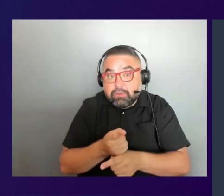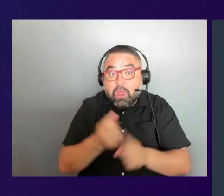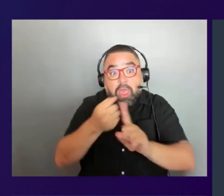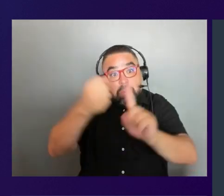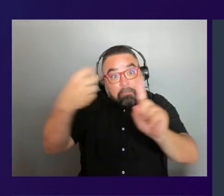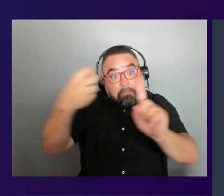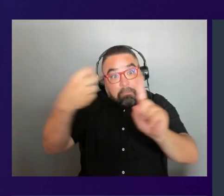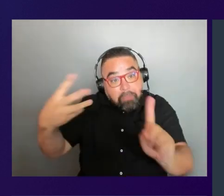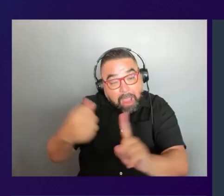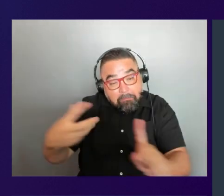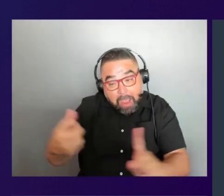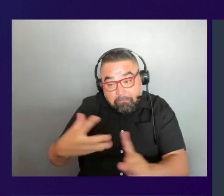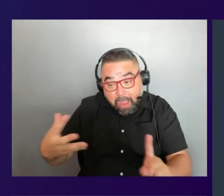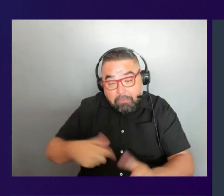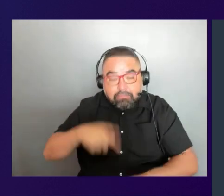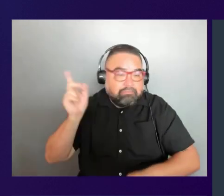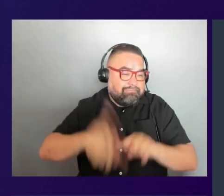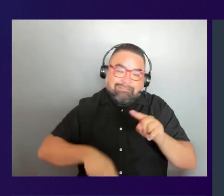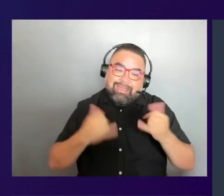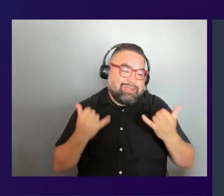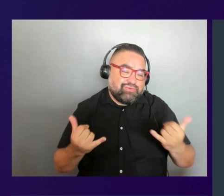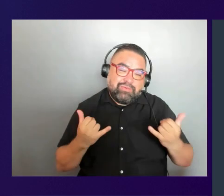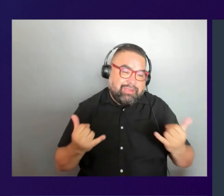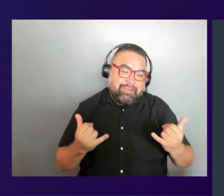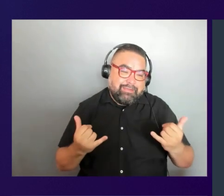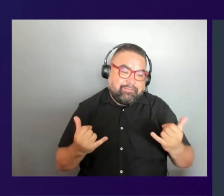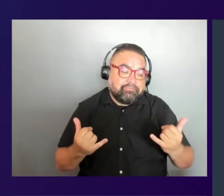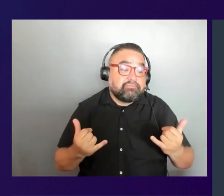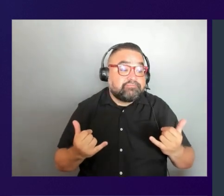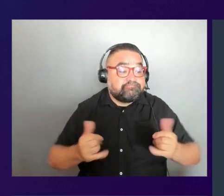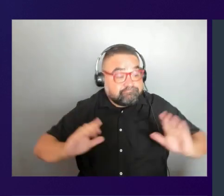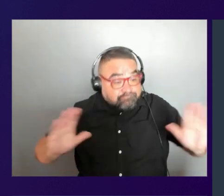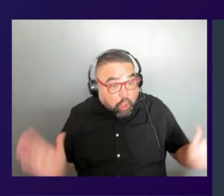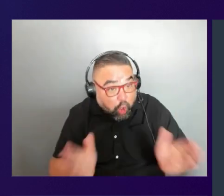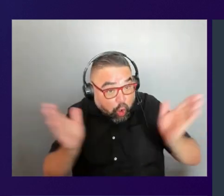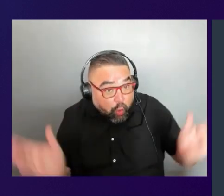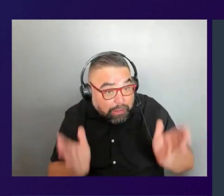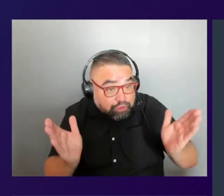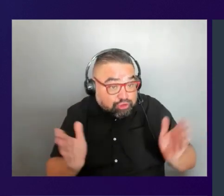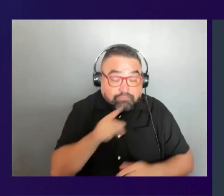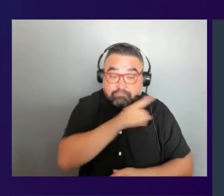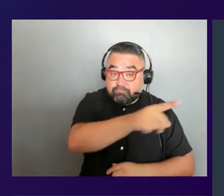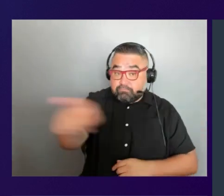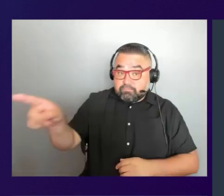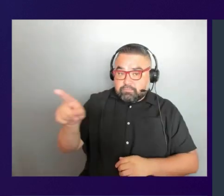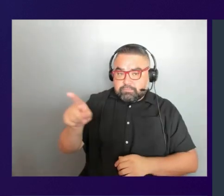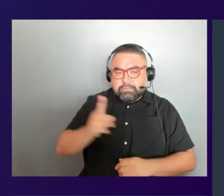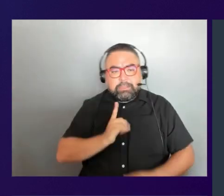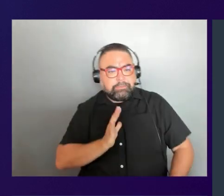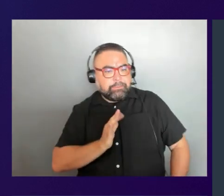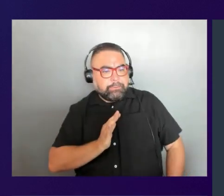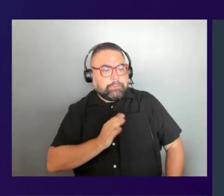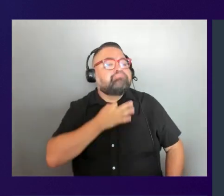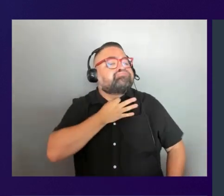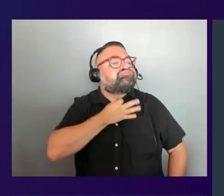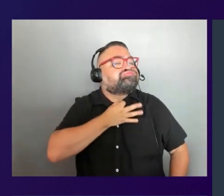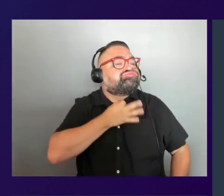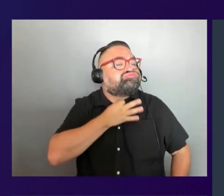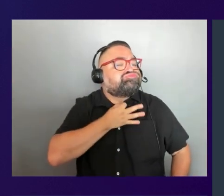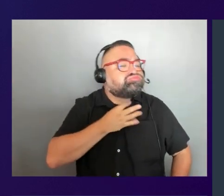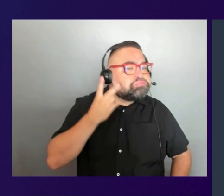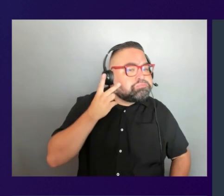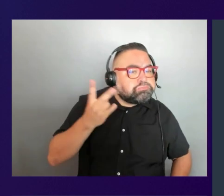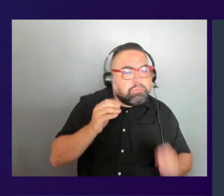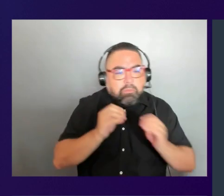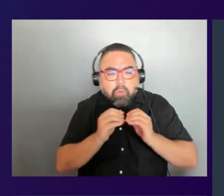all of them today. But I encourage everybody who's watching, if you want to dig into this, if you really want to start to see some of the customer examples, see some